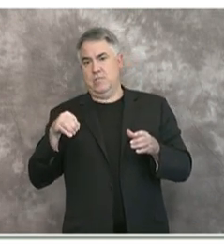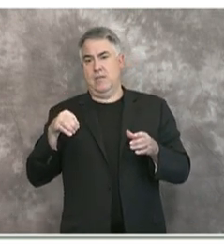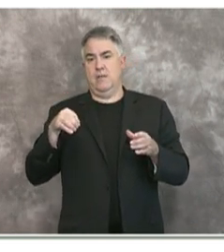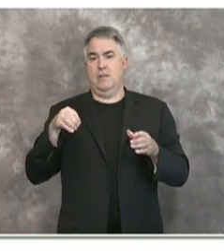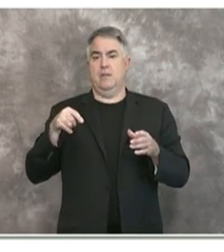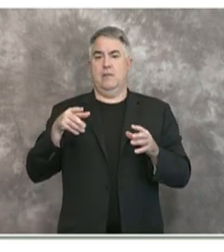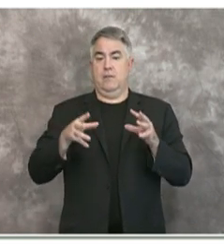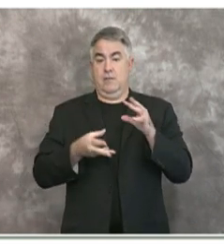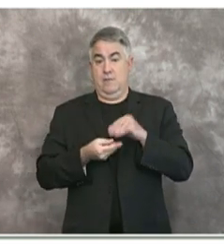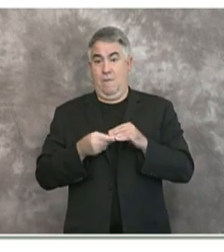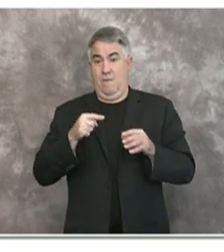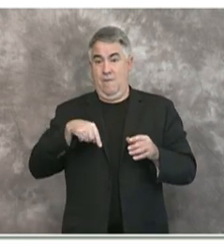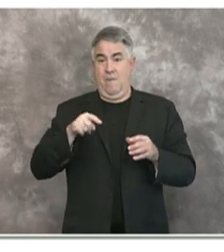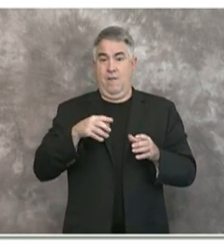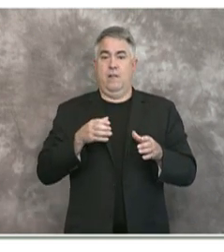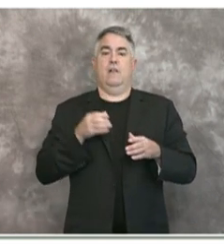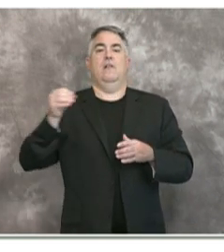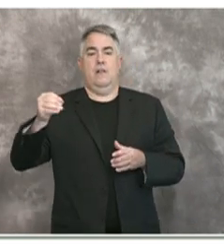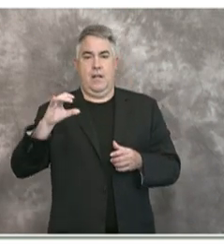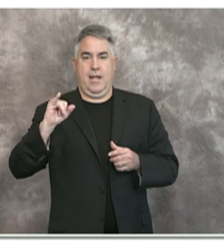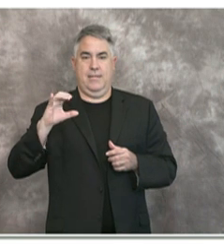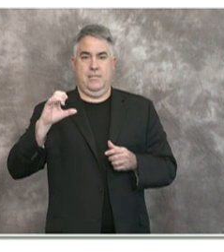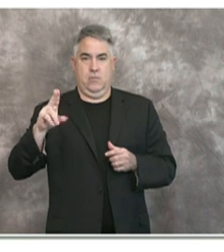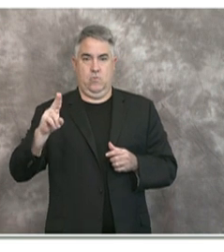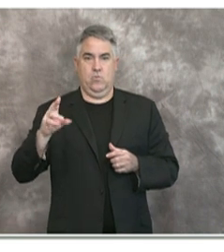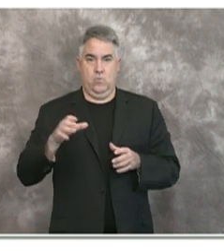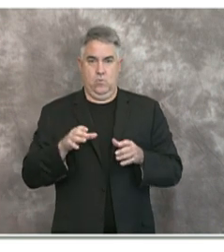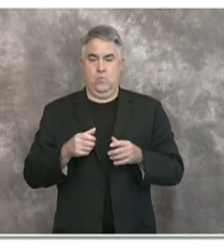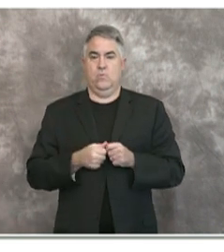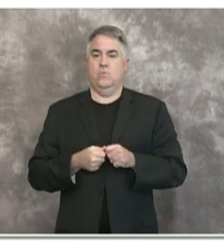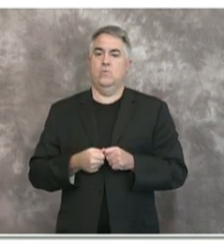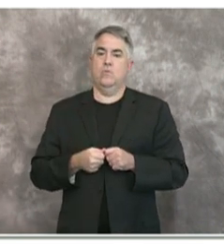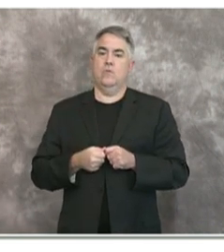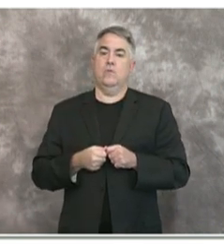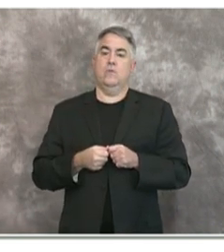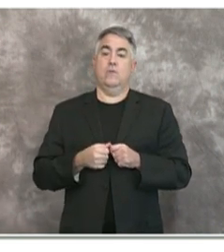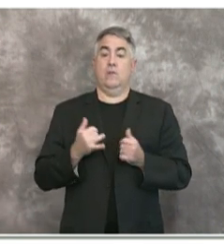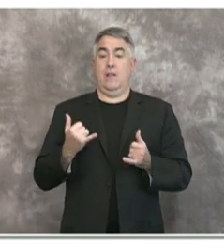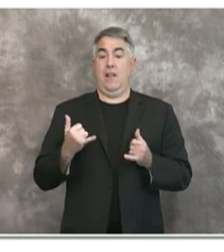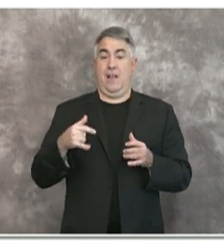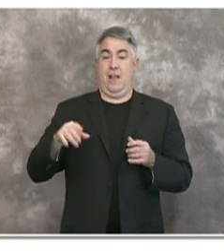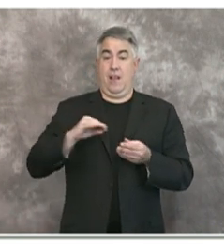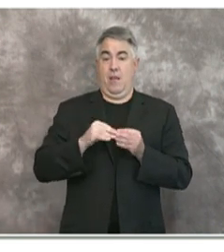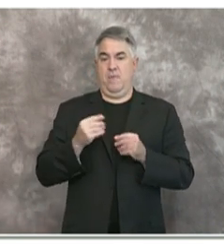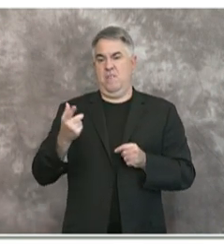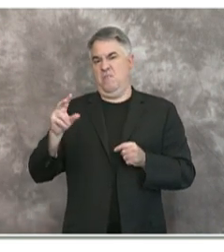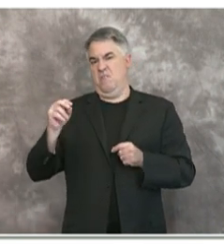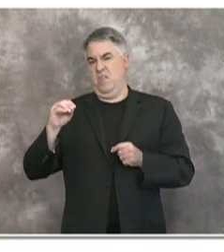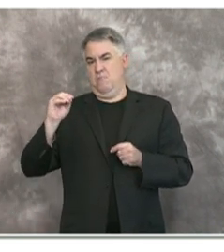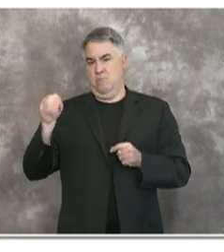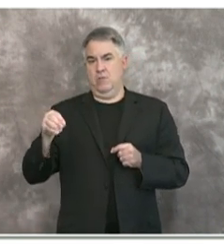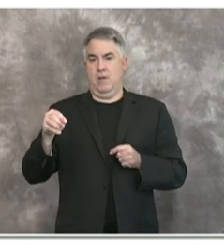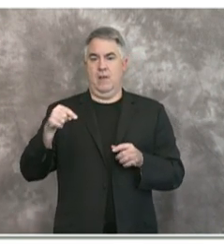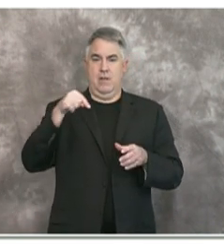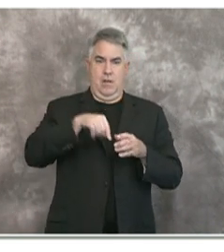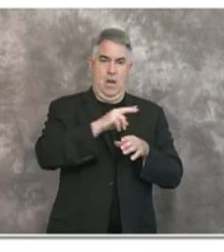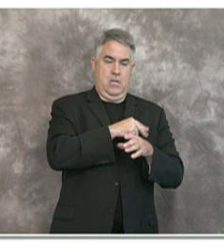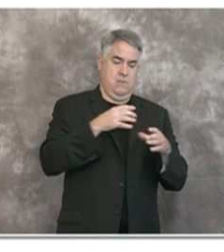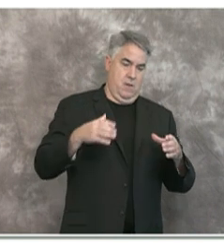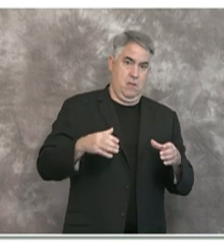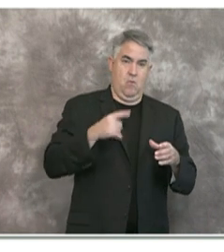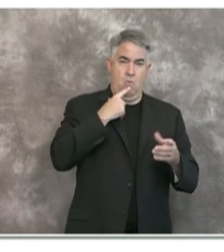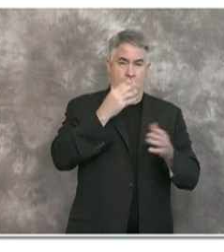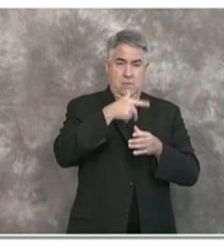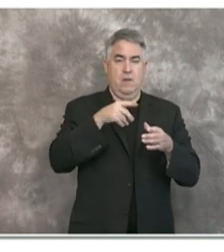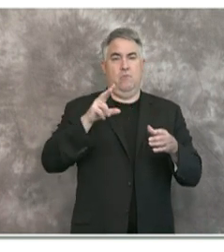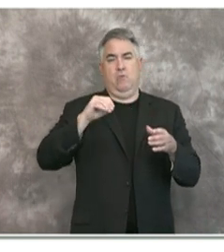of cases have been admitted to the ICU. And this number represents 30% of those total number